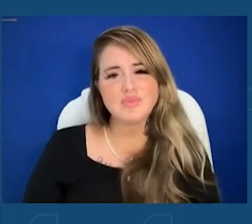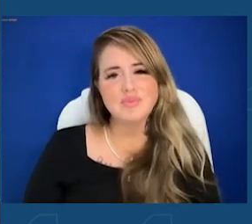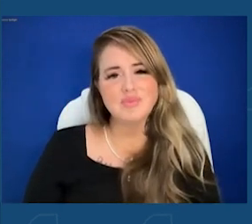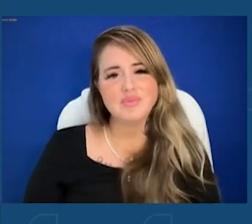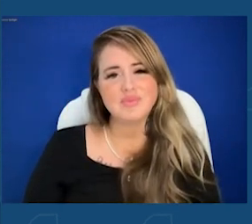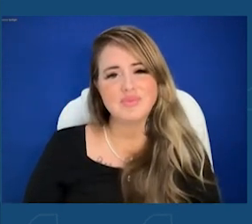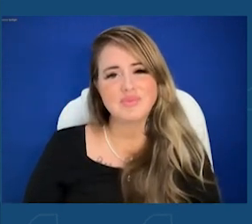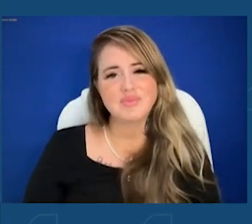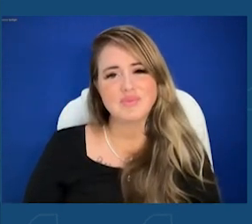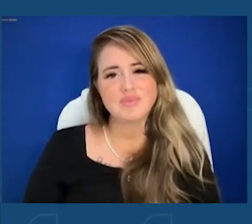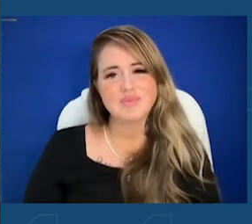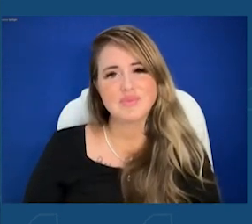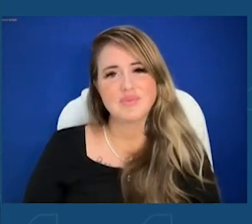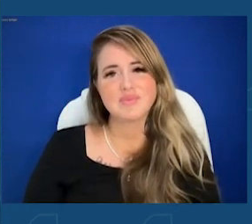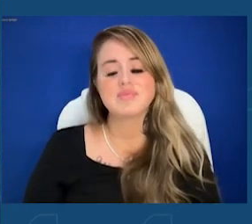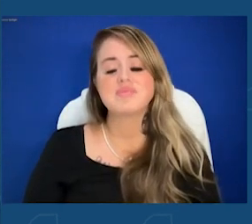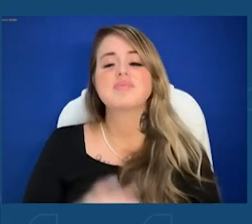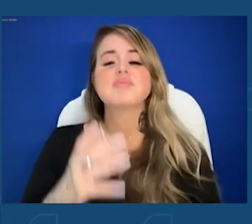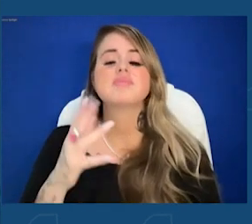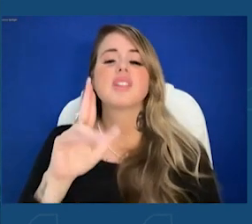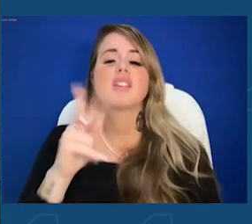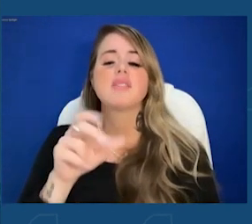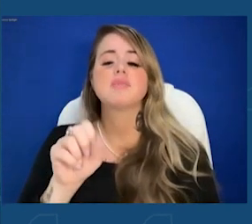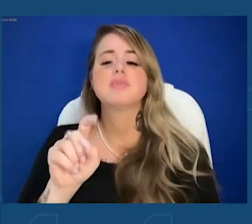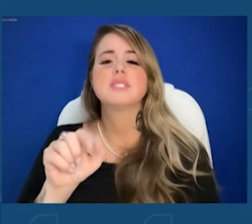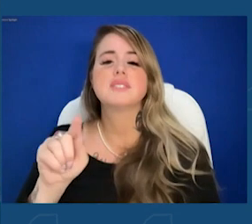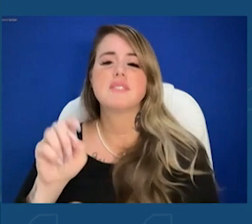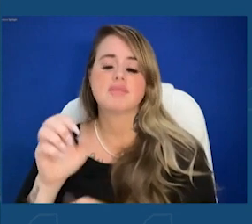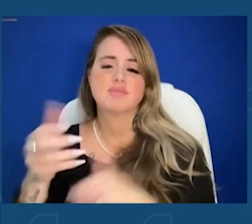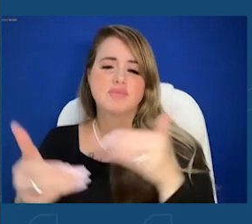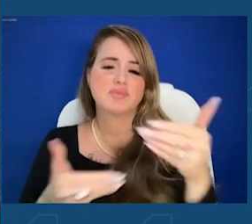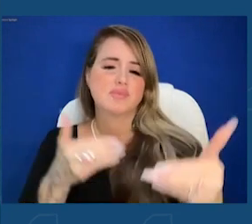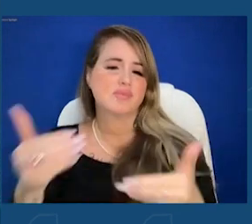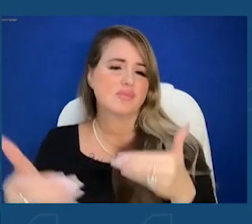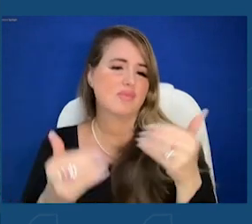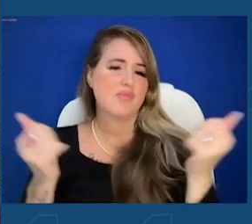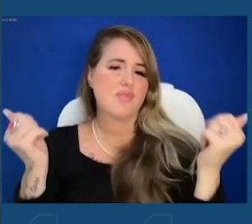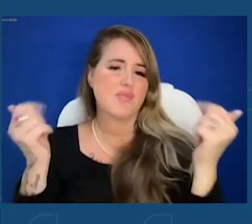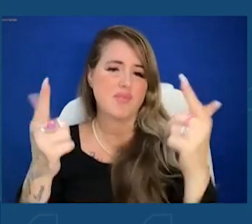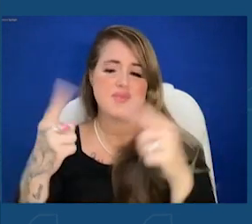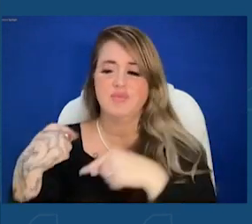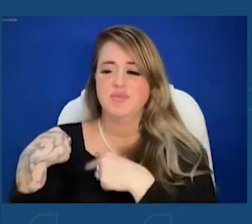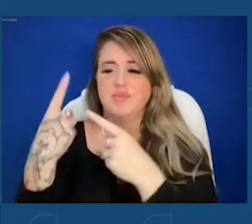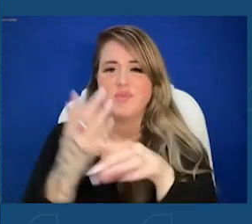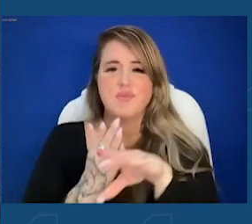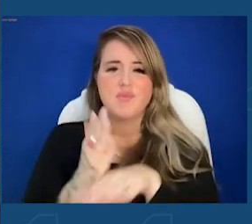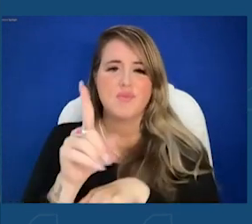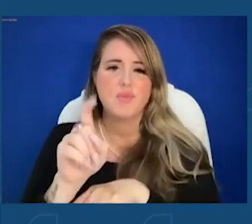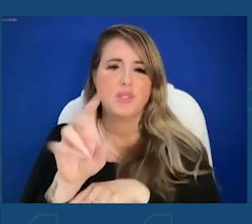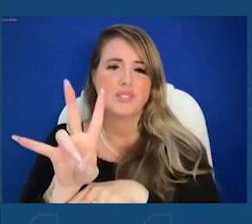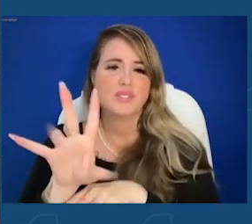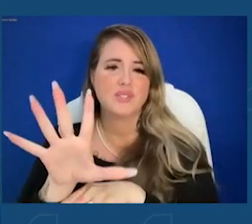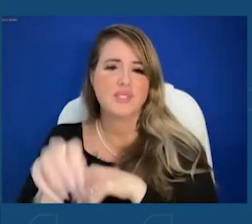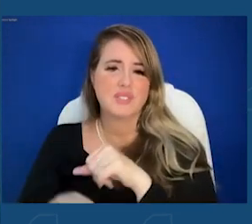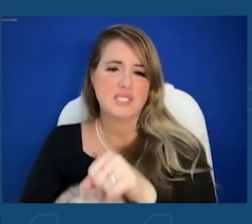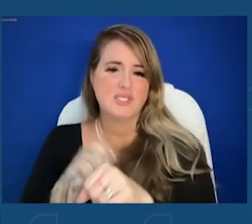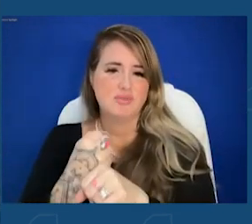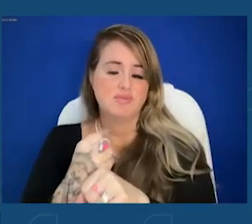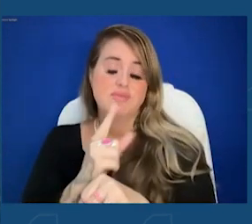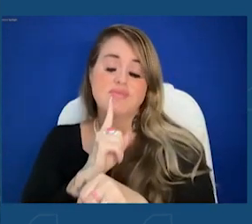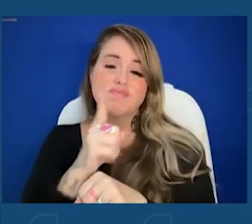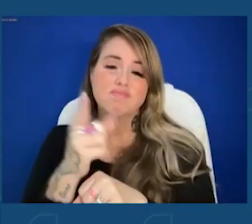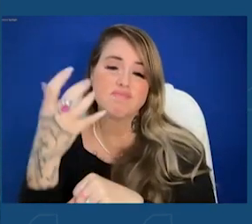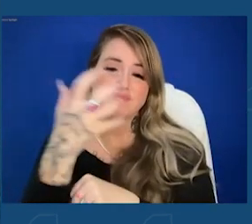So again, Upstate has been welcoming everyone for 175 years. A really remarkable